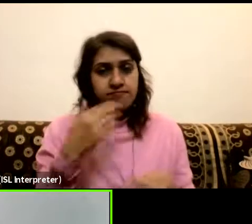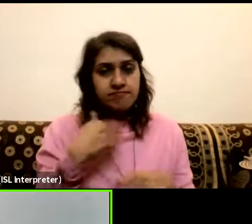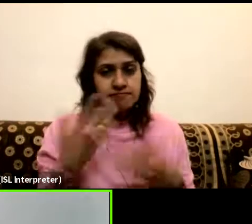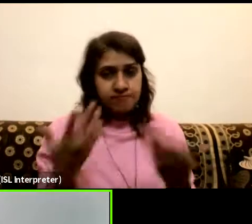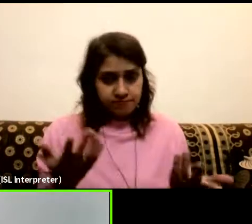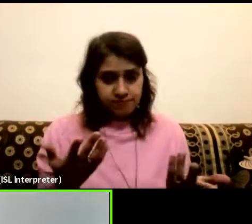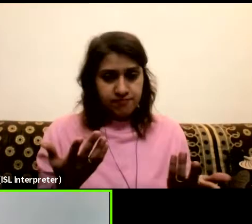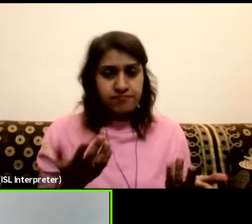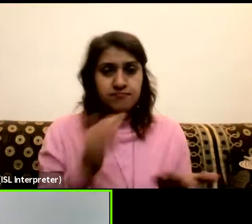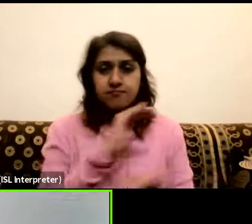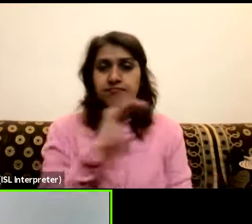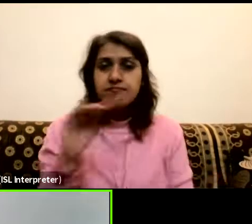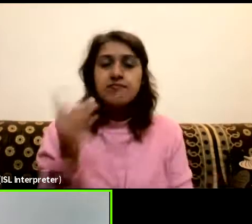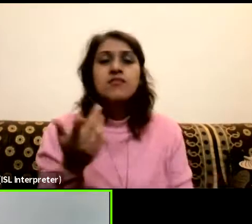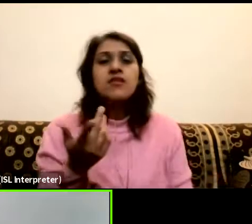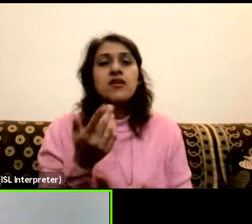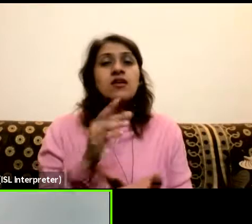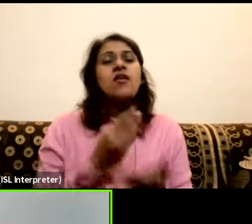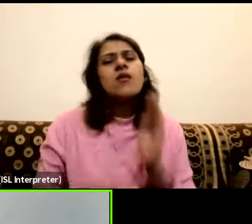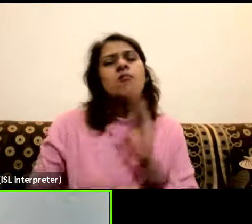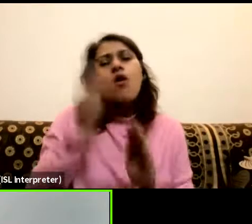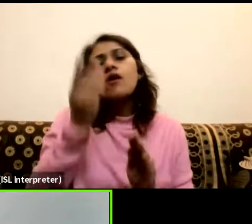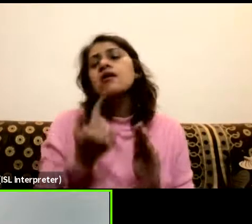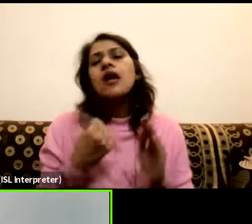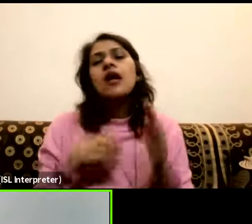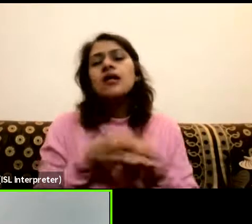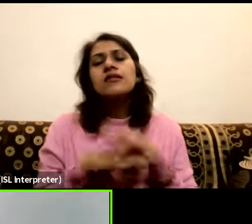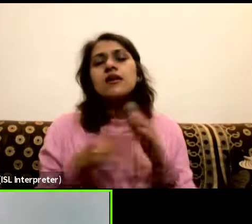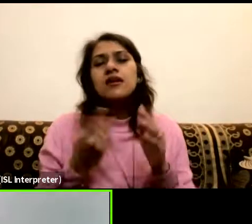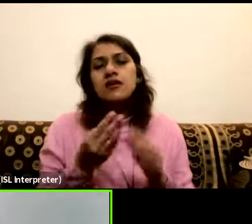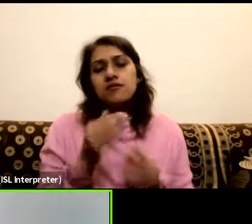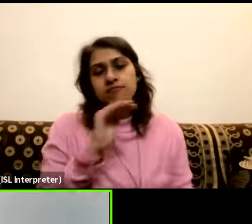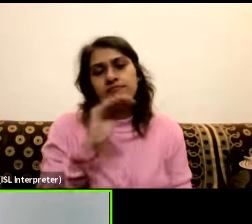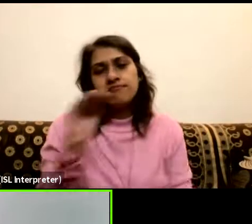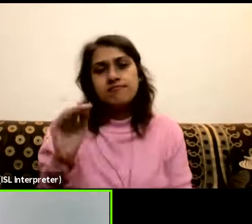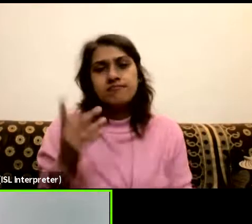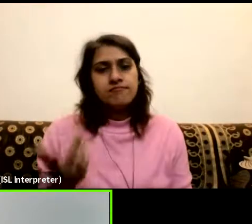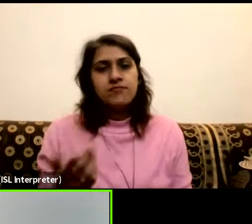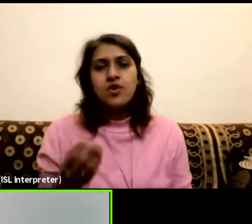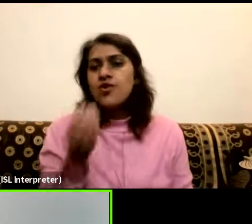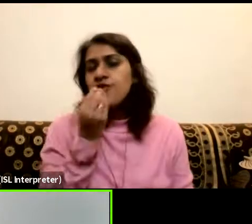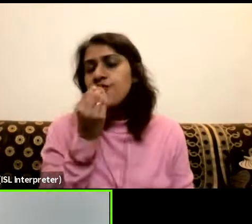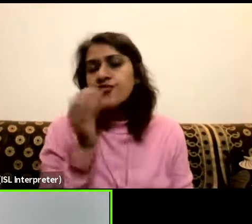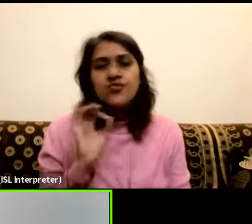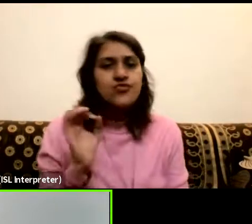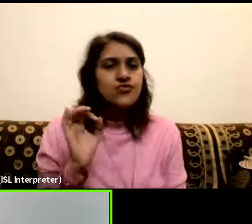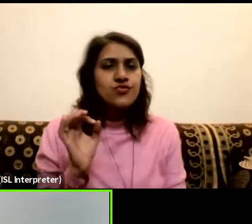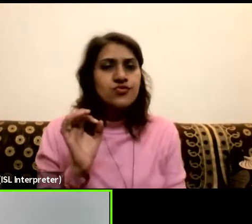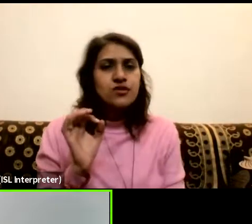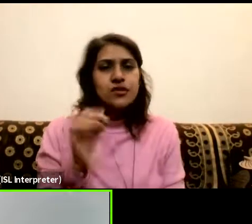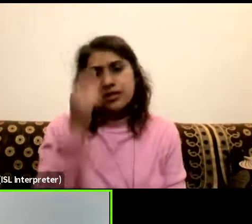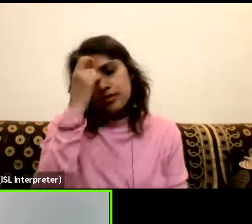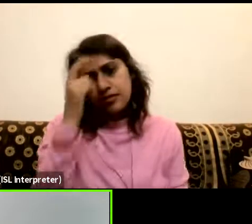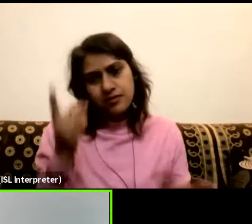be children. And this is where, in India, where we have children with